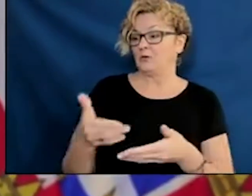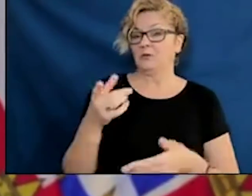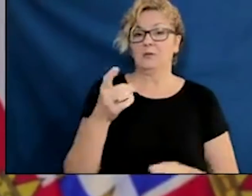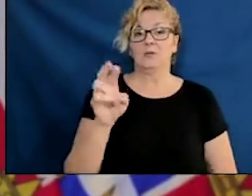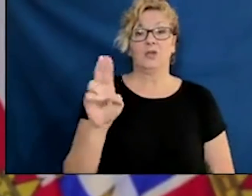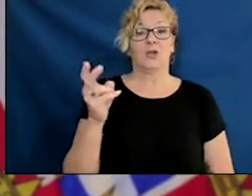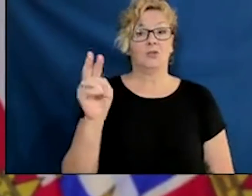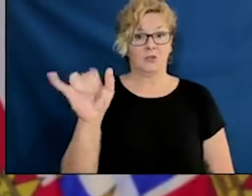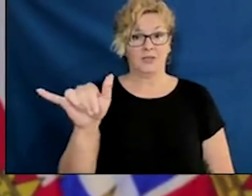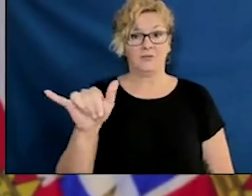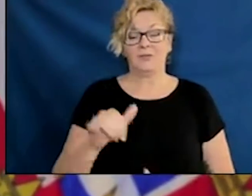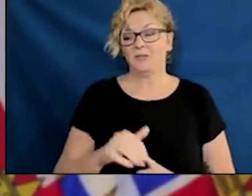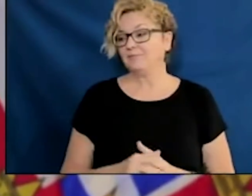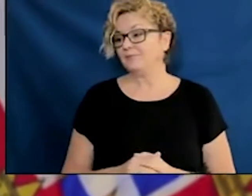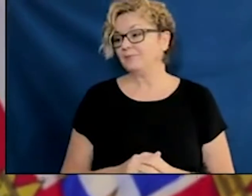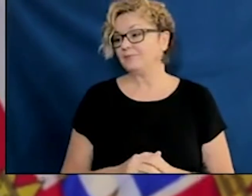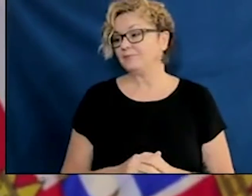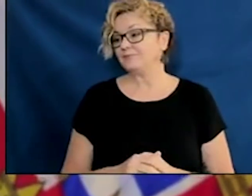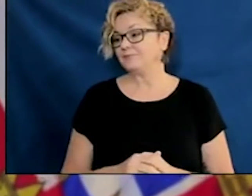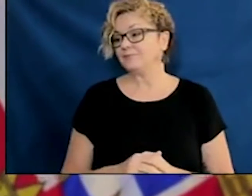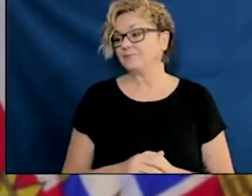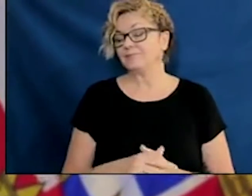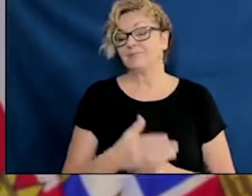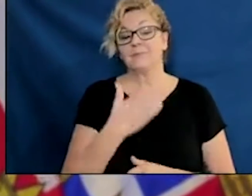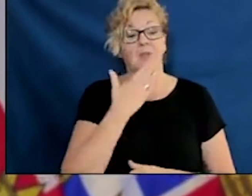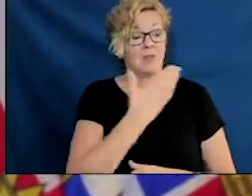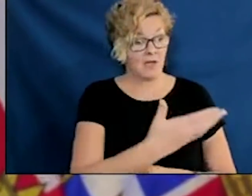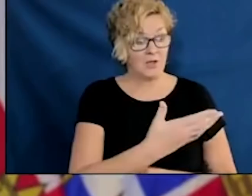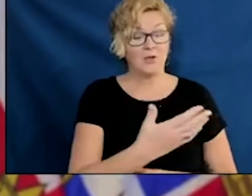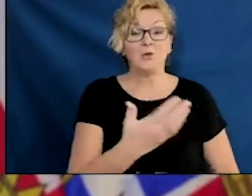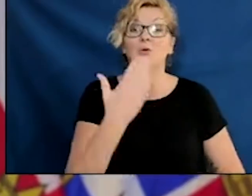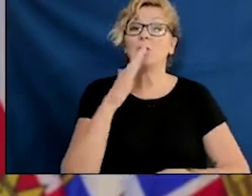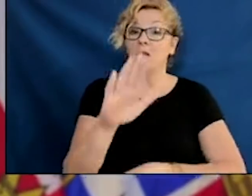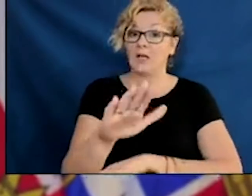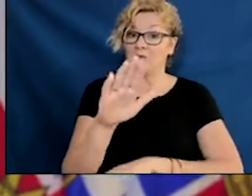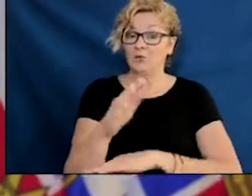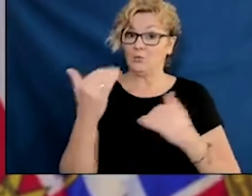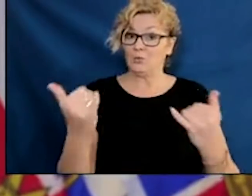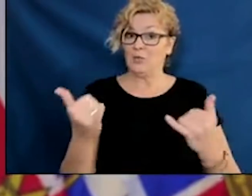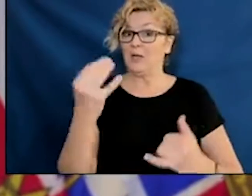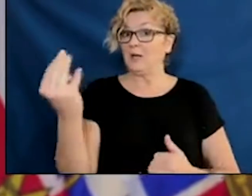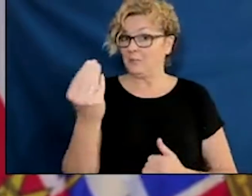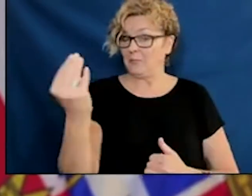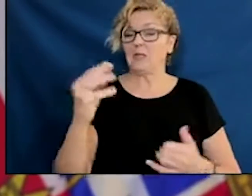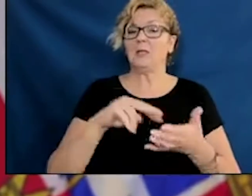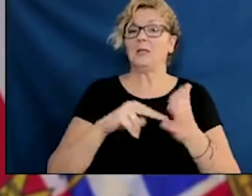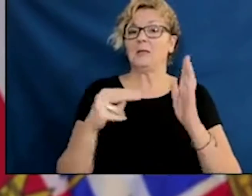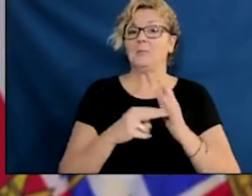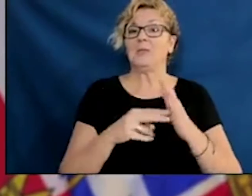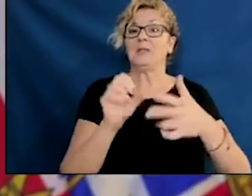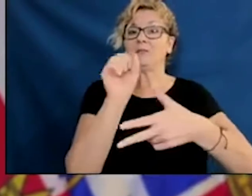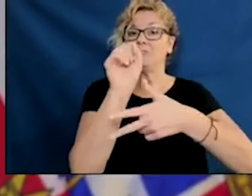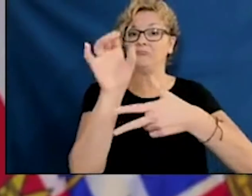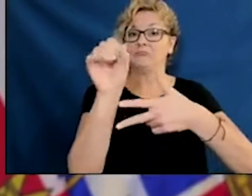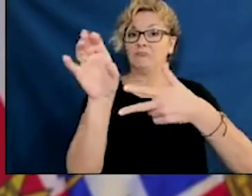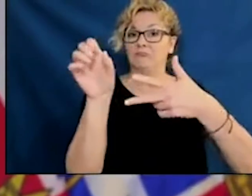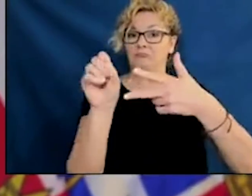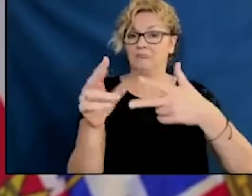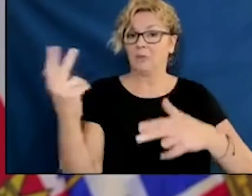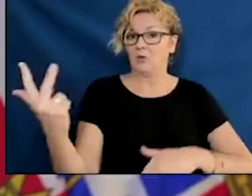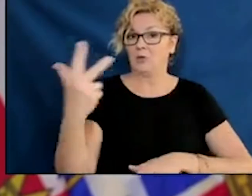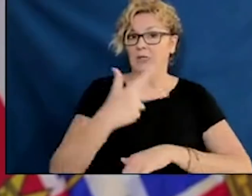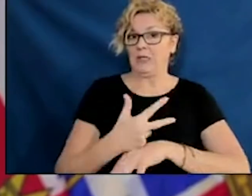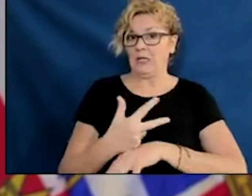Thank you and good afternoon. Today being Monday, we're reporting on 3 periods of time between Friday